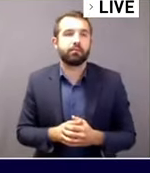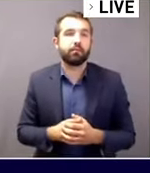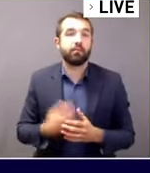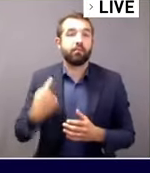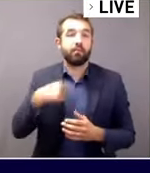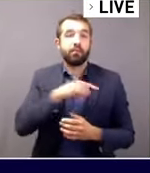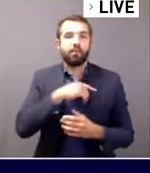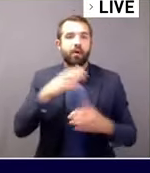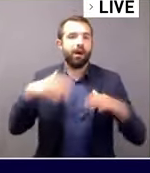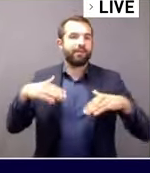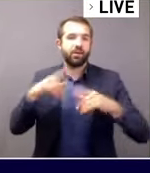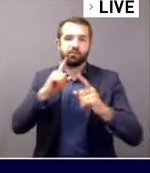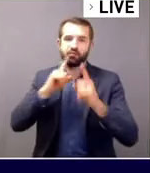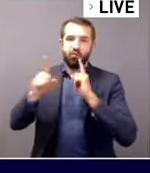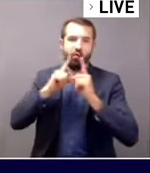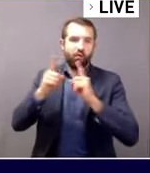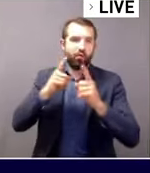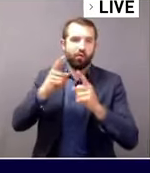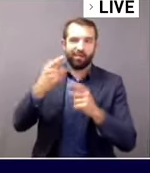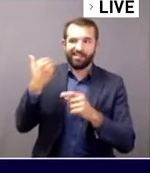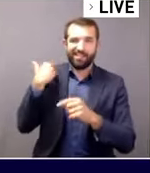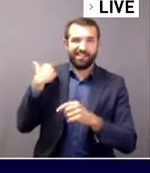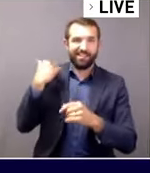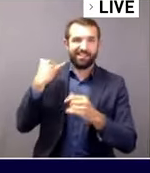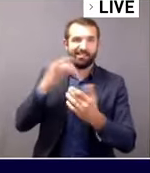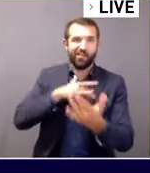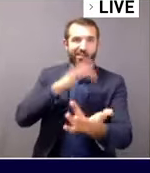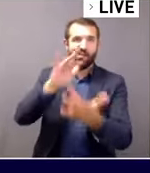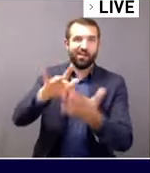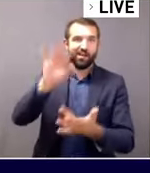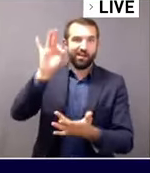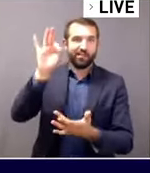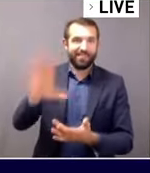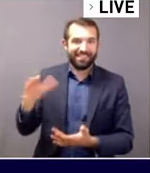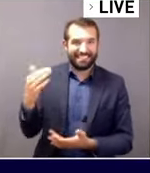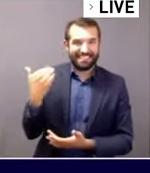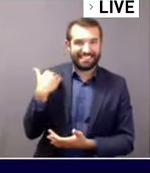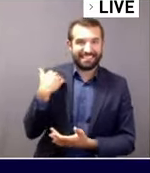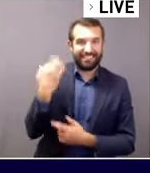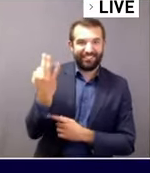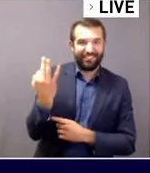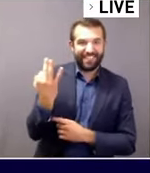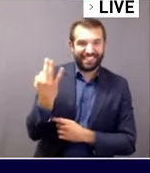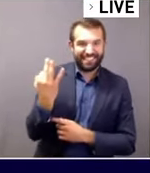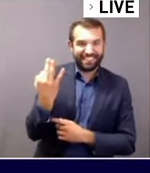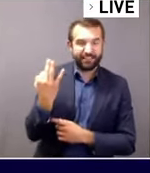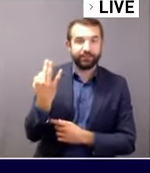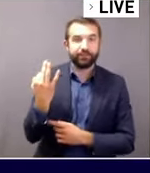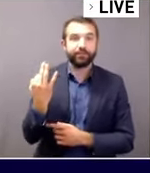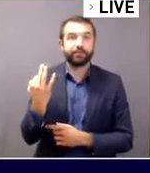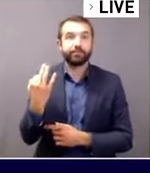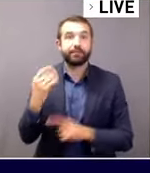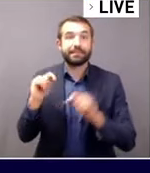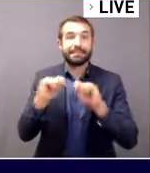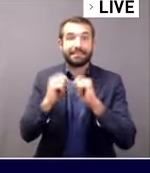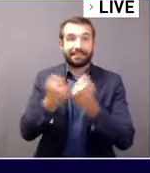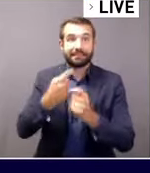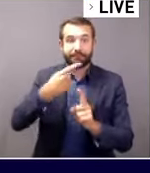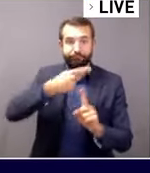the last time I personally spoke with the pastor was this past Friday. Other members of my team have been in contact with him,